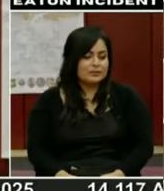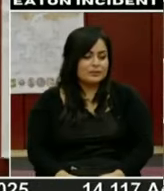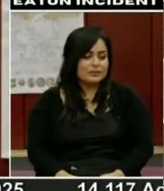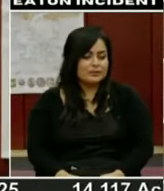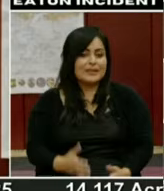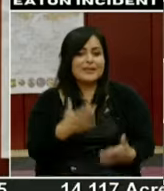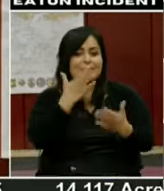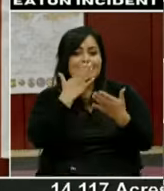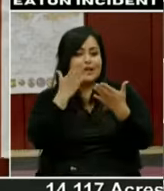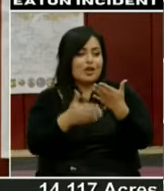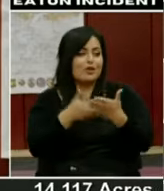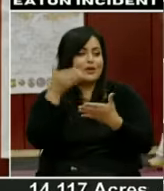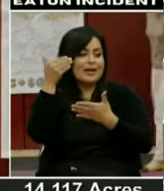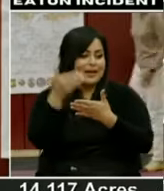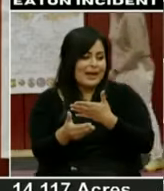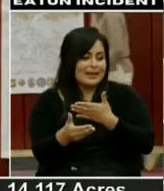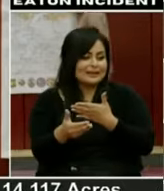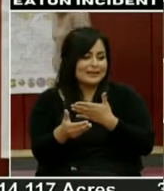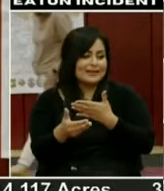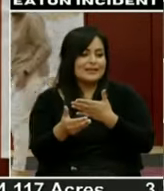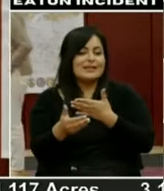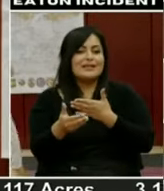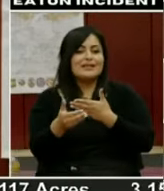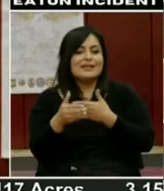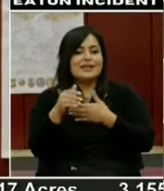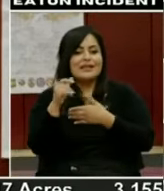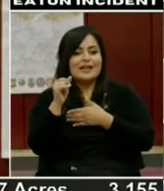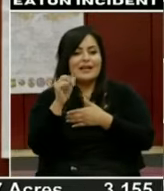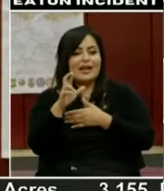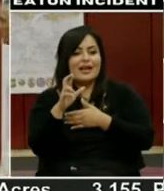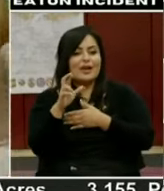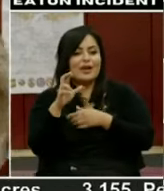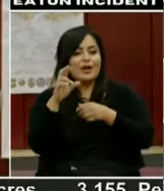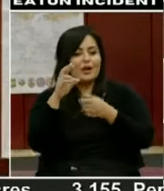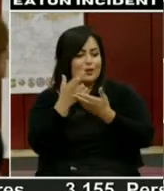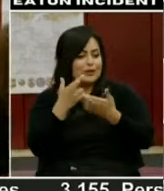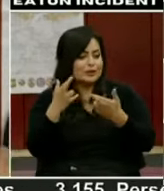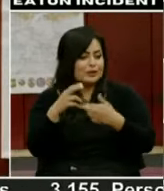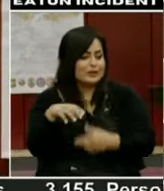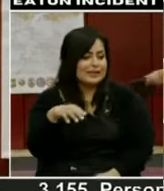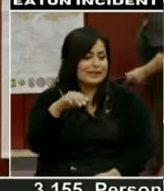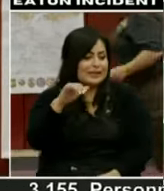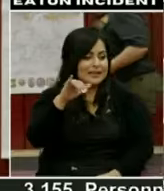Thank you. Our next speaker is going to be Air Resource Advisor Jen Croft.